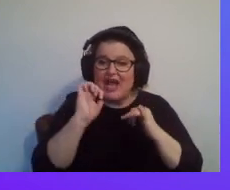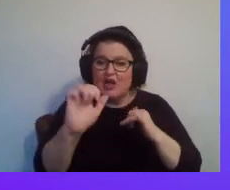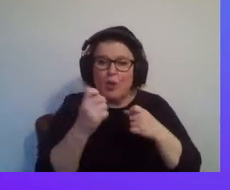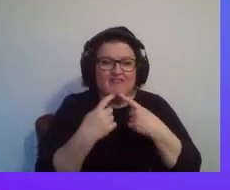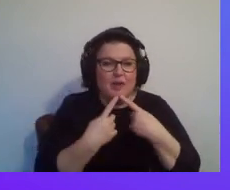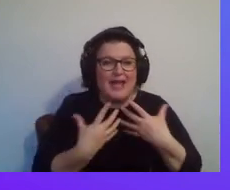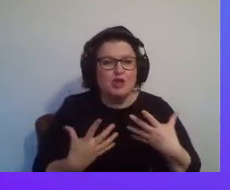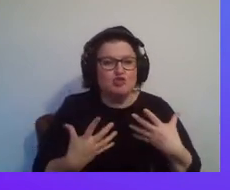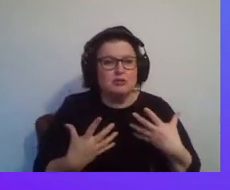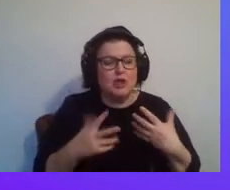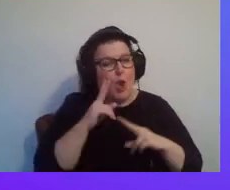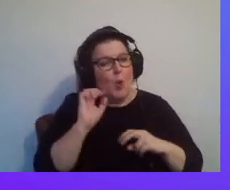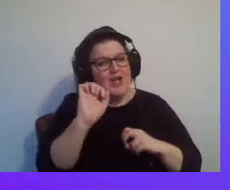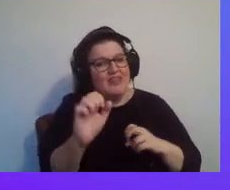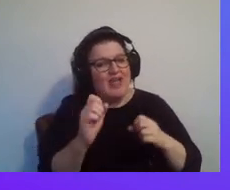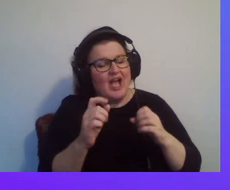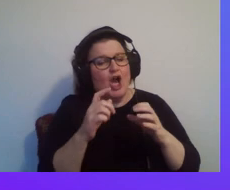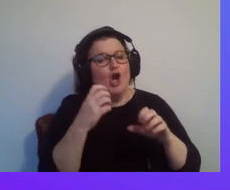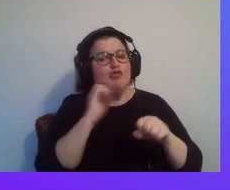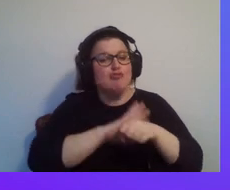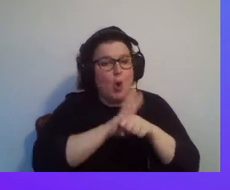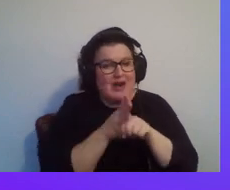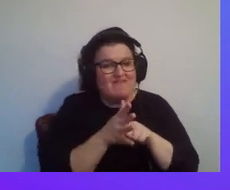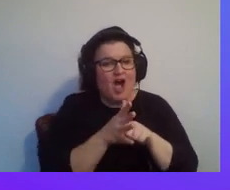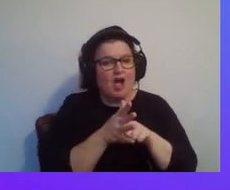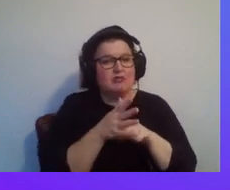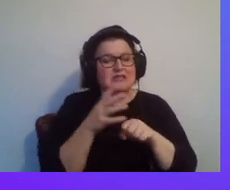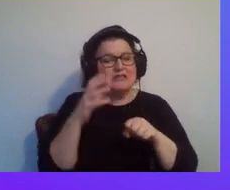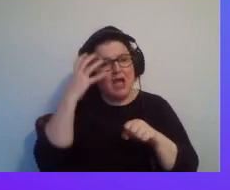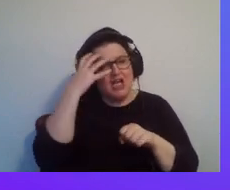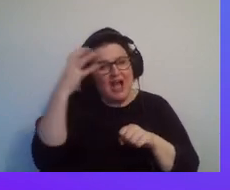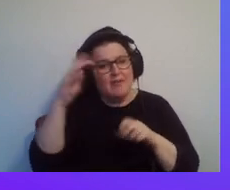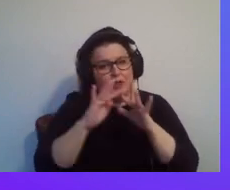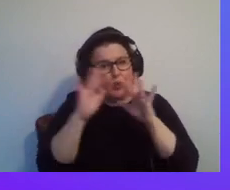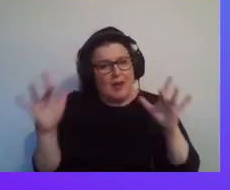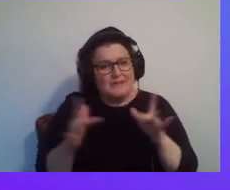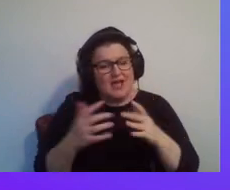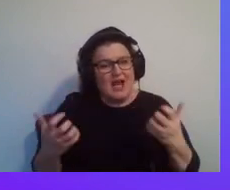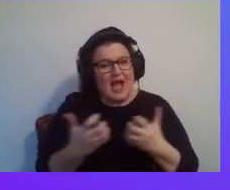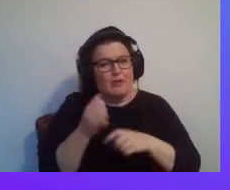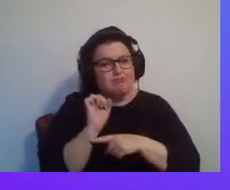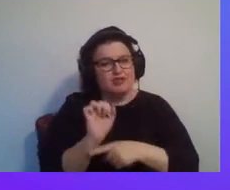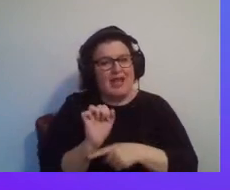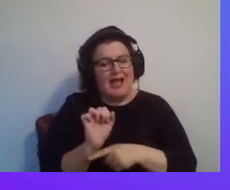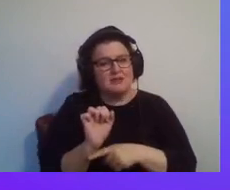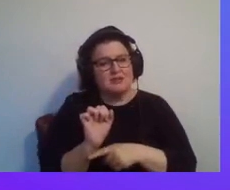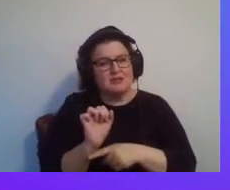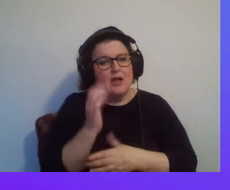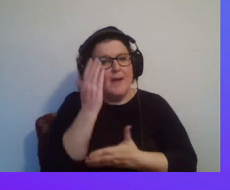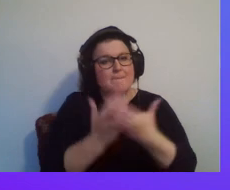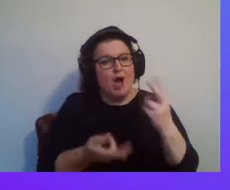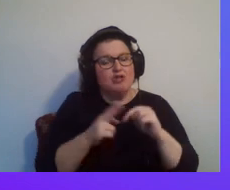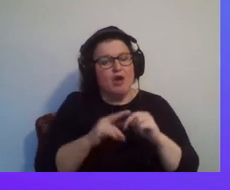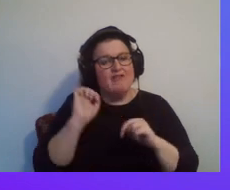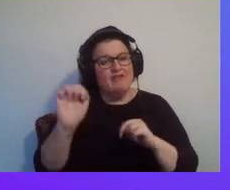coronavirus.gov.uk site. There's information on the vaccine, on data, how you protect yourself, and be part of protecting your family